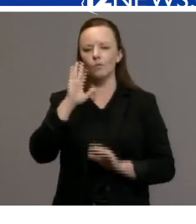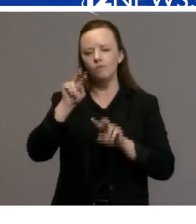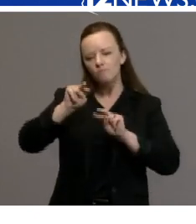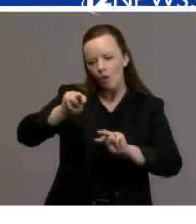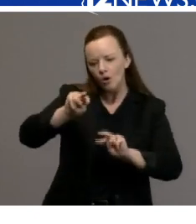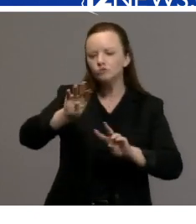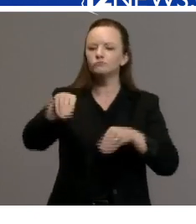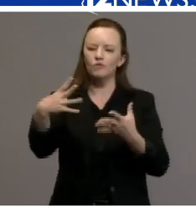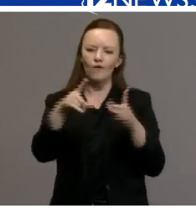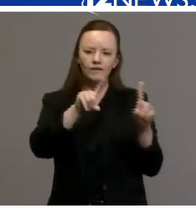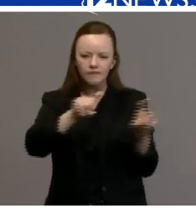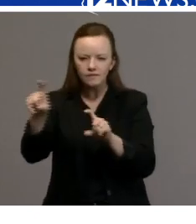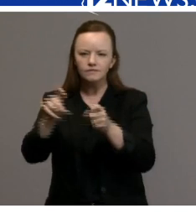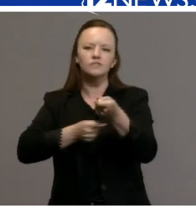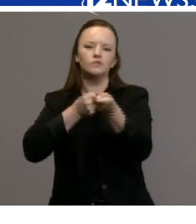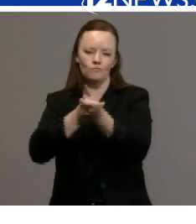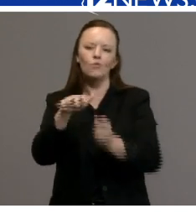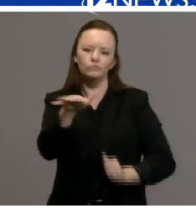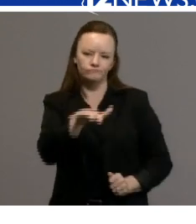populations down there.